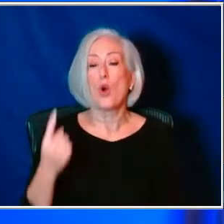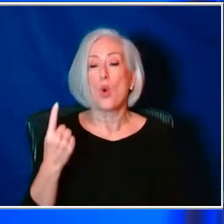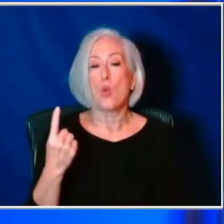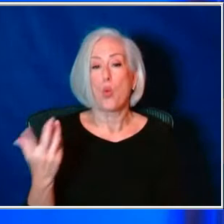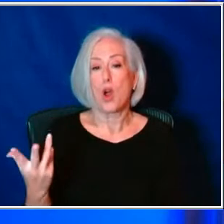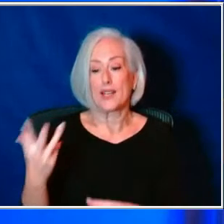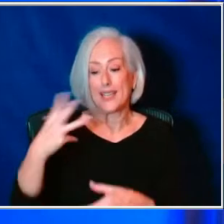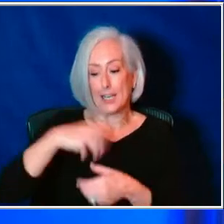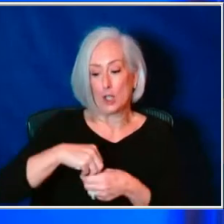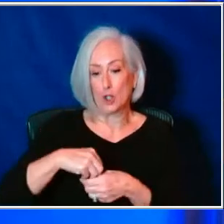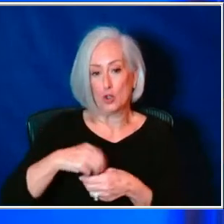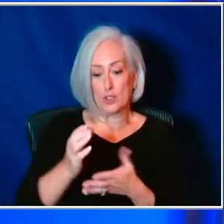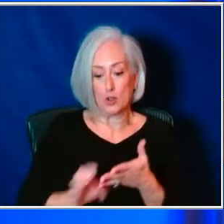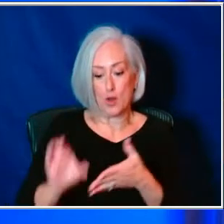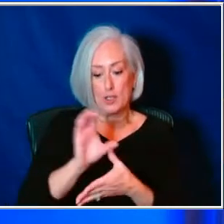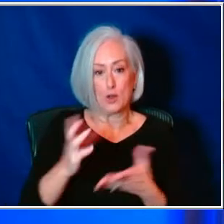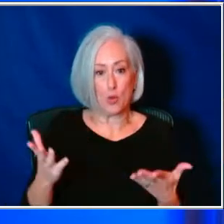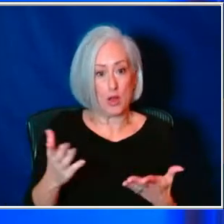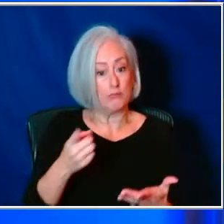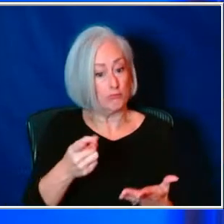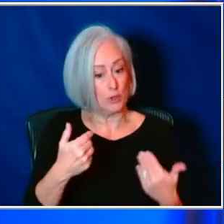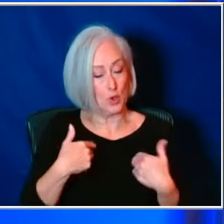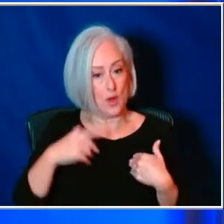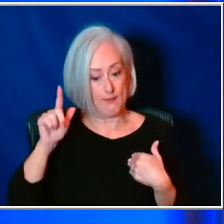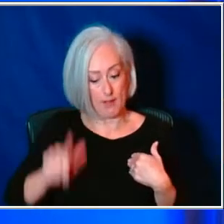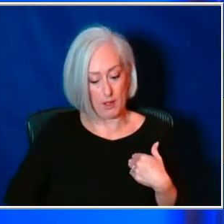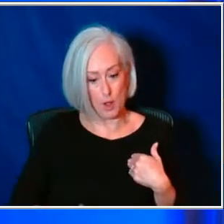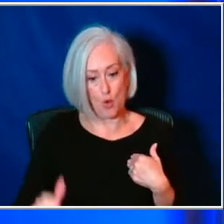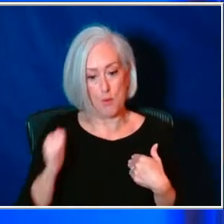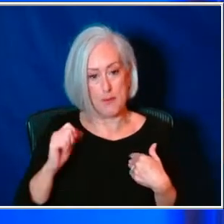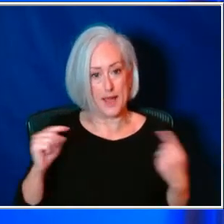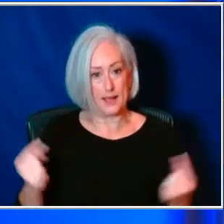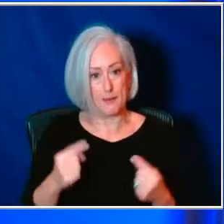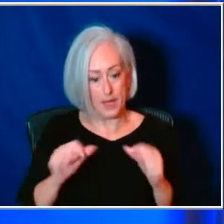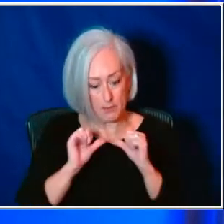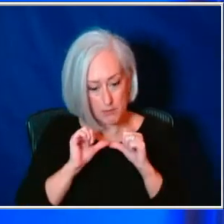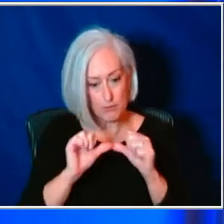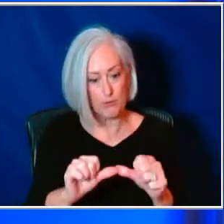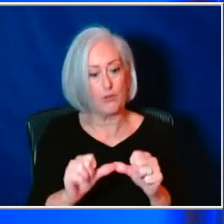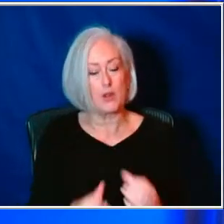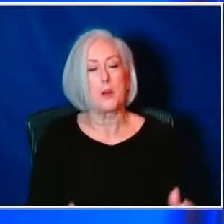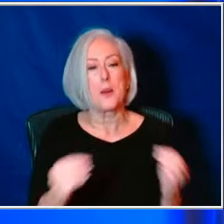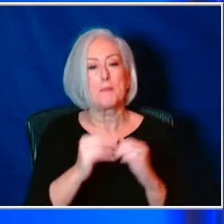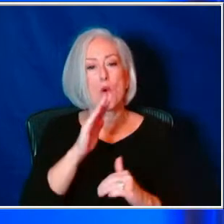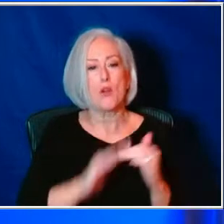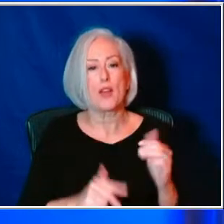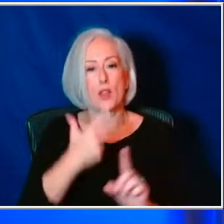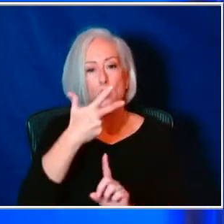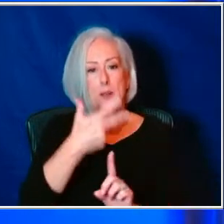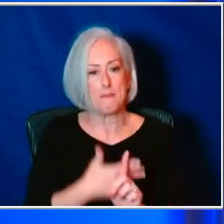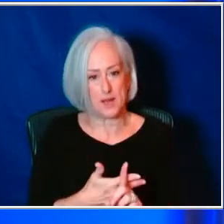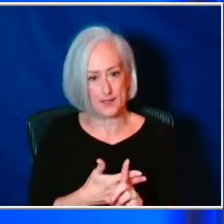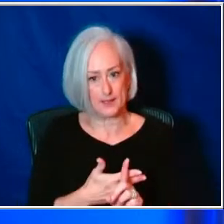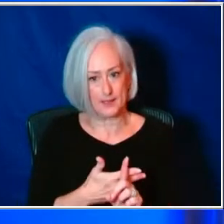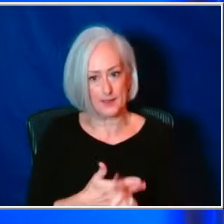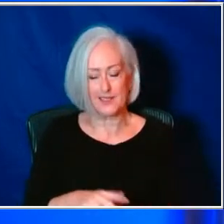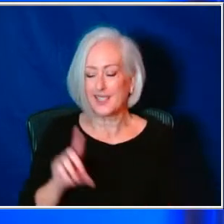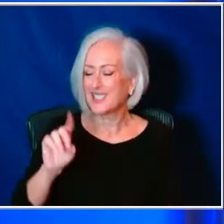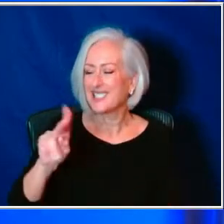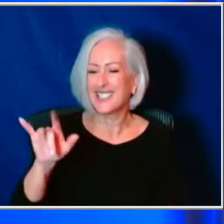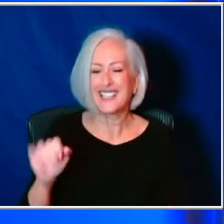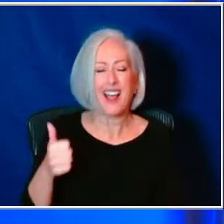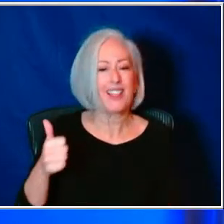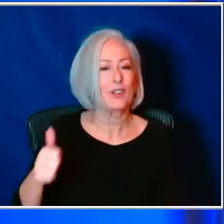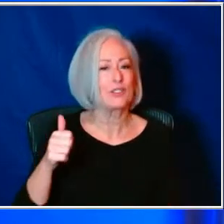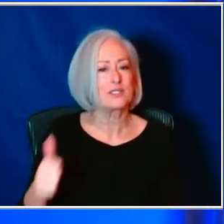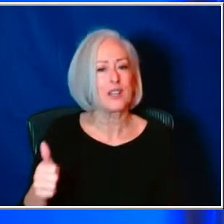is that you have chronic low back pain, which means you have had it for more than 3 months. And as we heard from Danelle, she's had it for years and years. So these